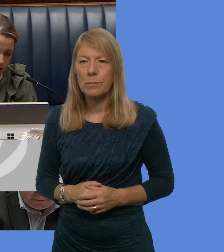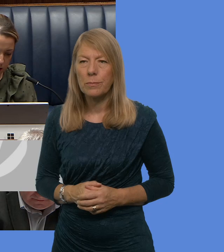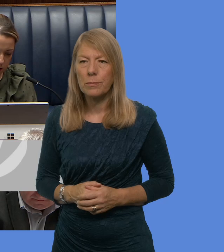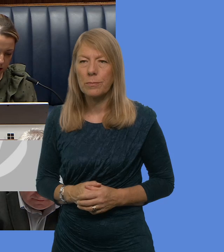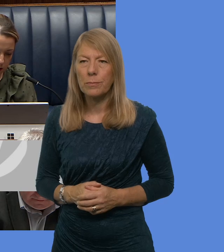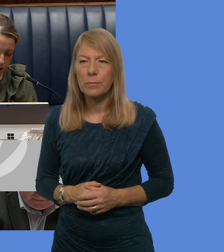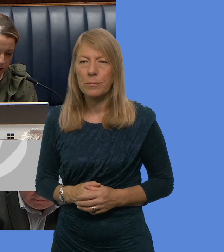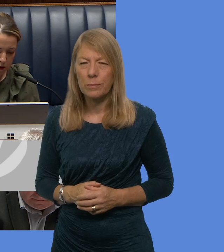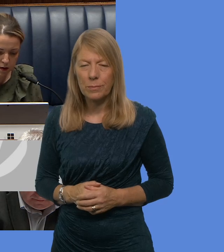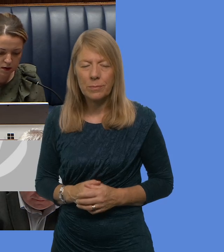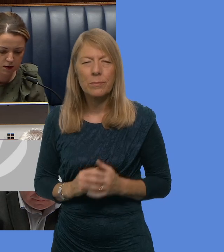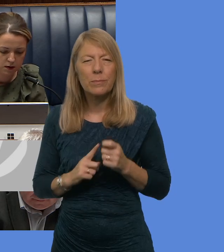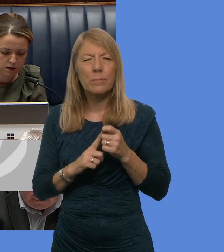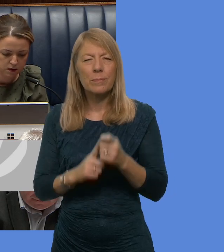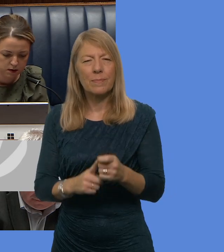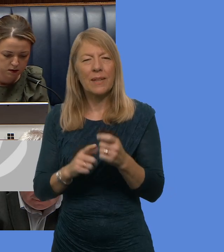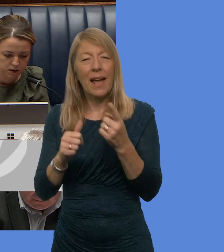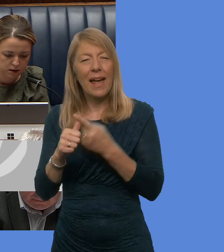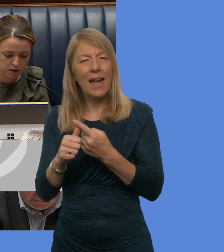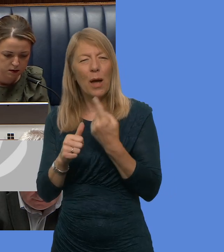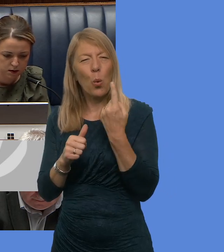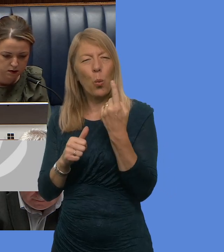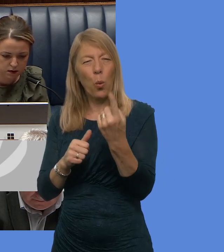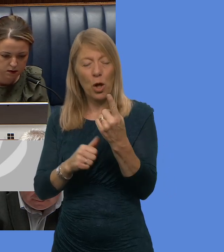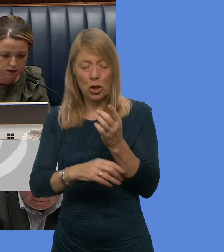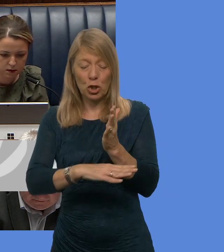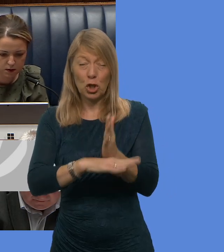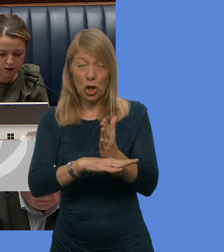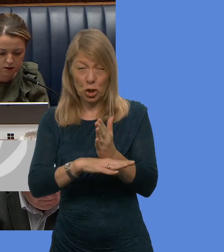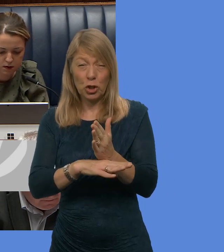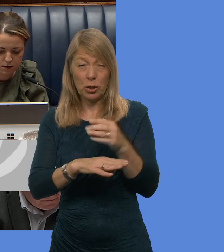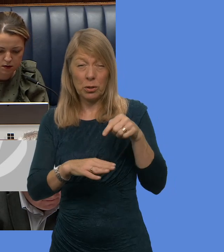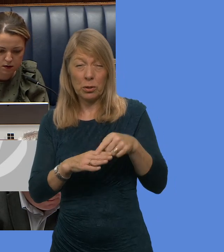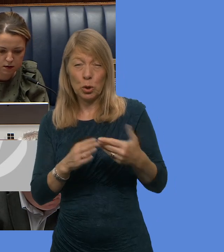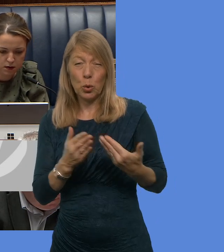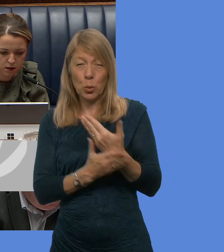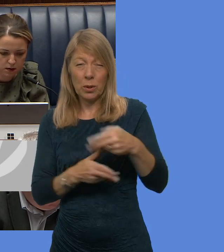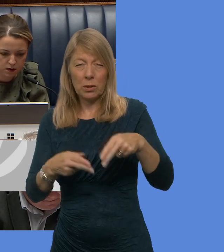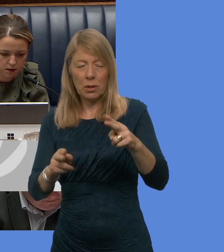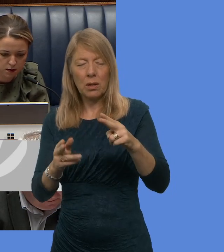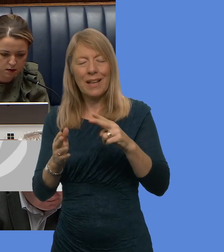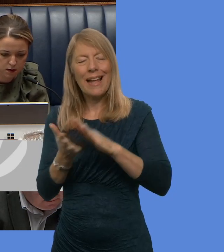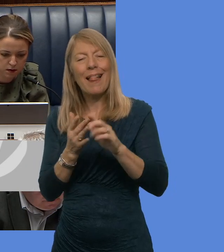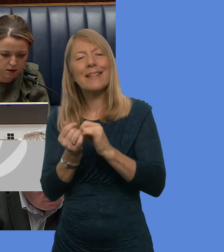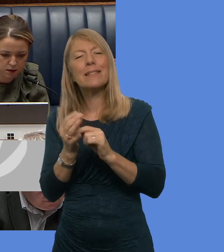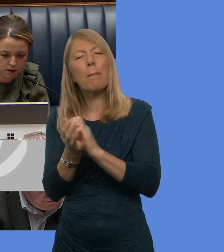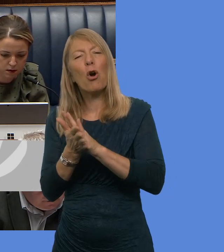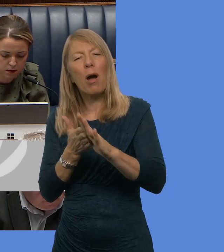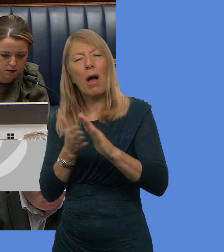The proposed A1 Junctions Phase 2 scheme from Hillsborough to Lackbrickland has been developed to address the most prevalent safety